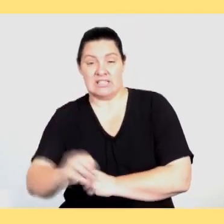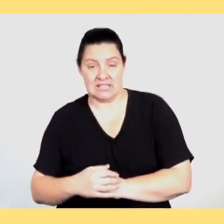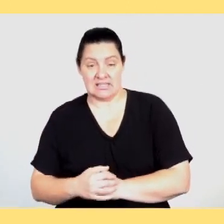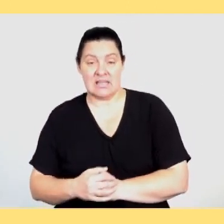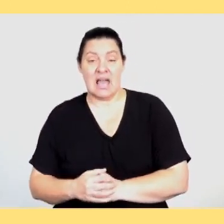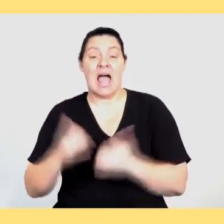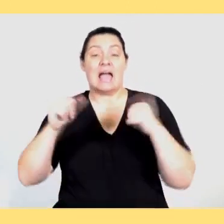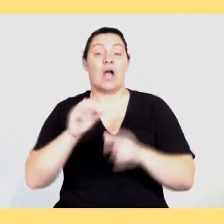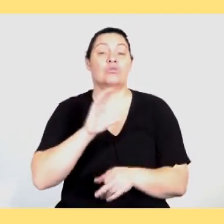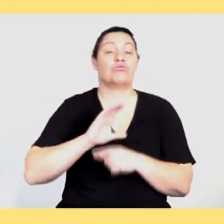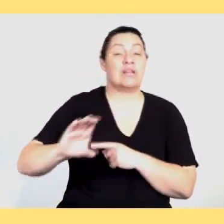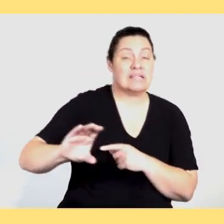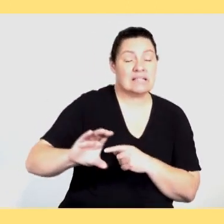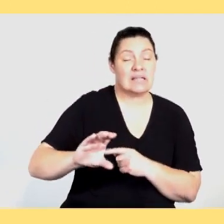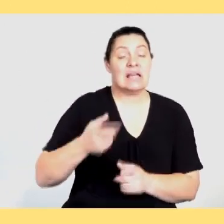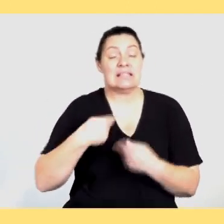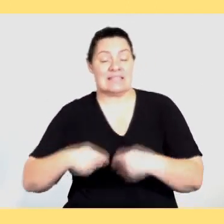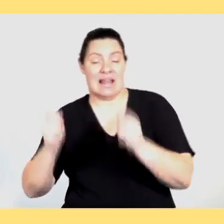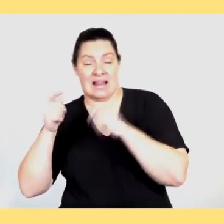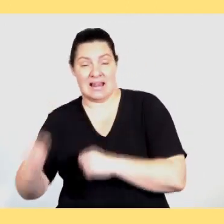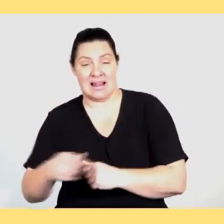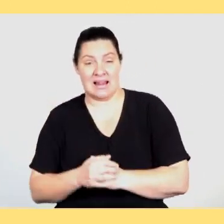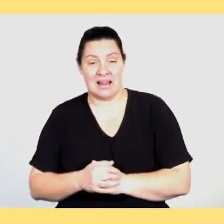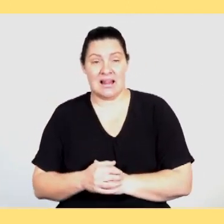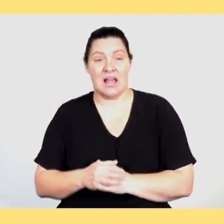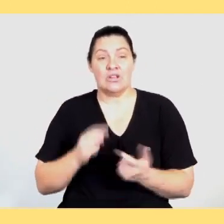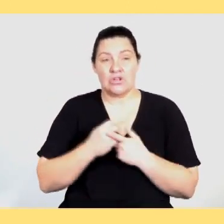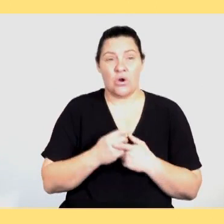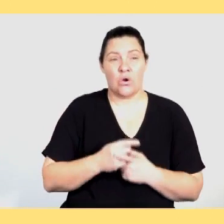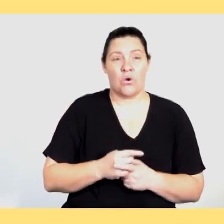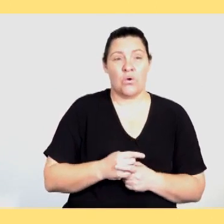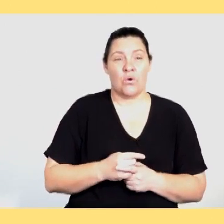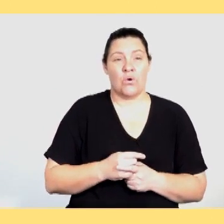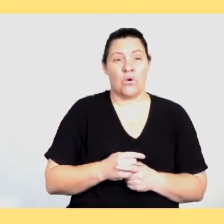8,740. Account credit, sales. Owner's equity, plus